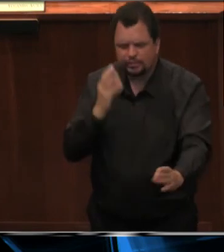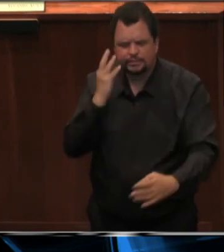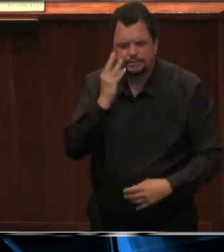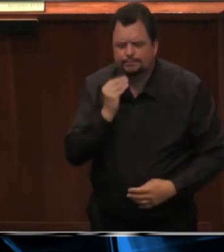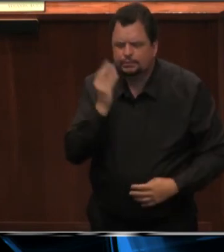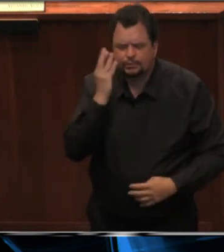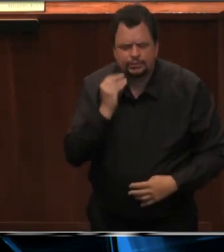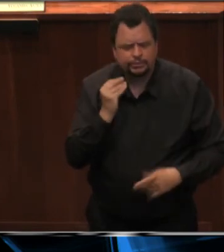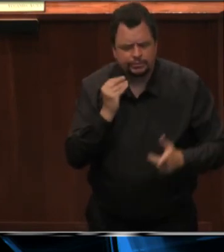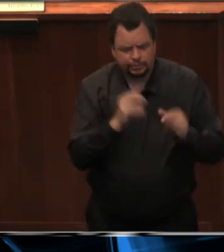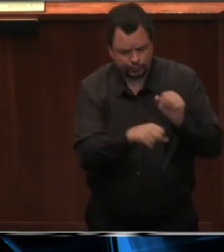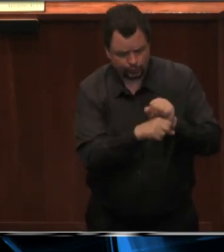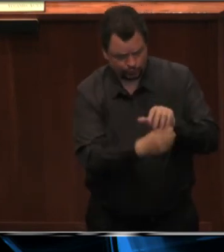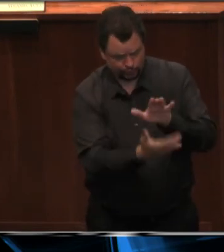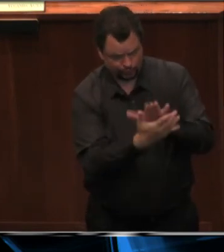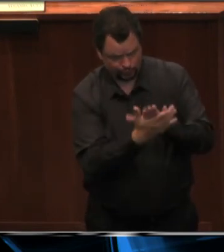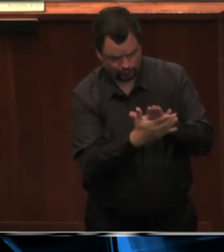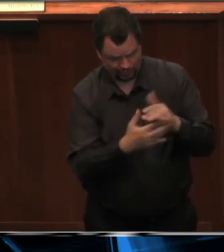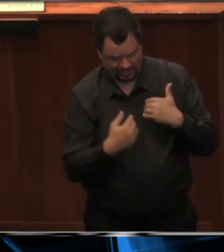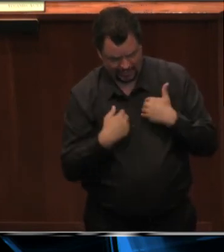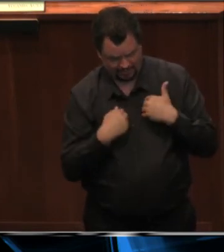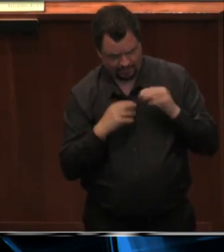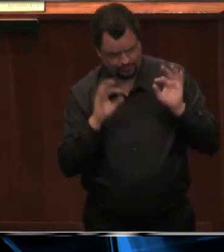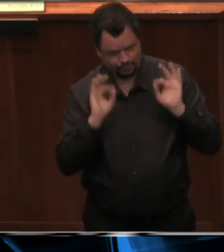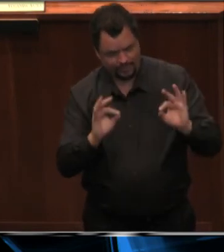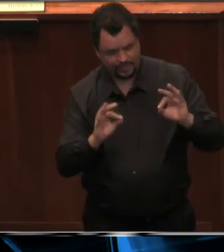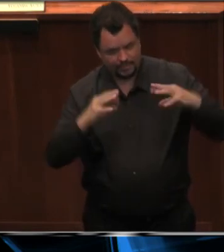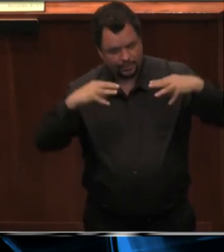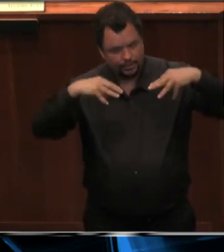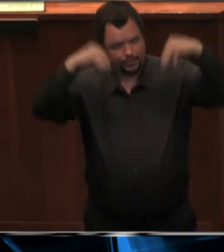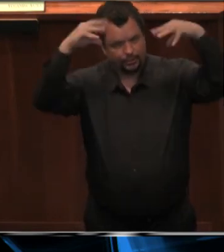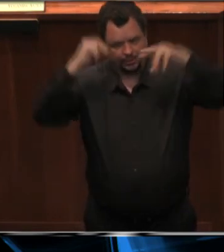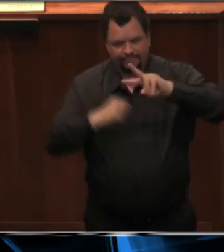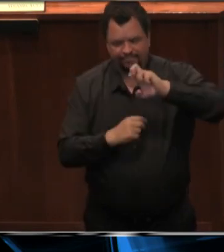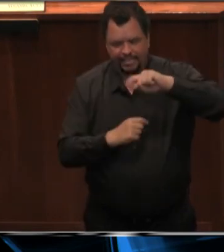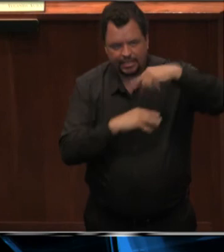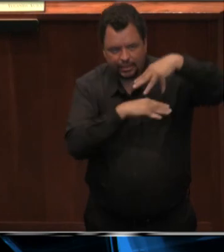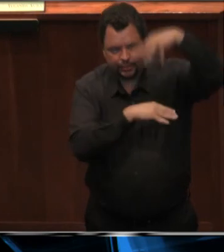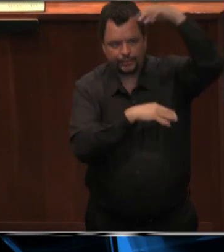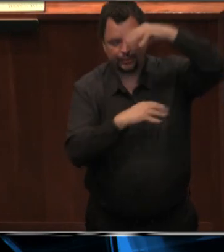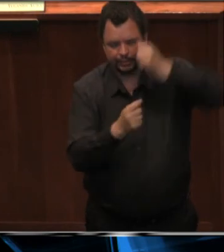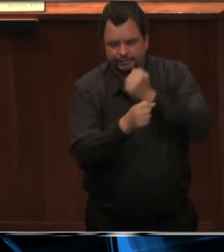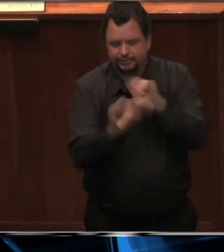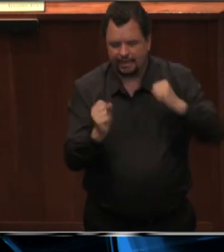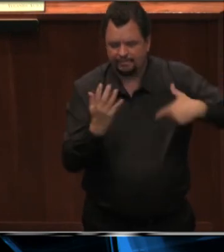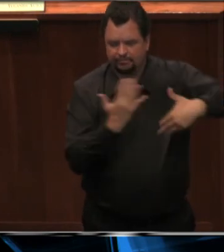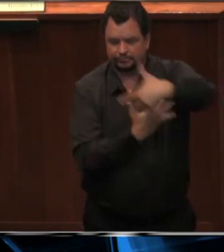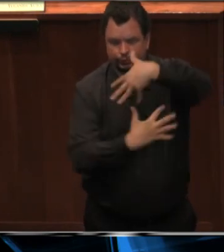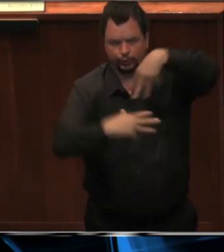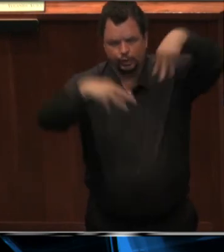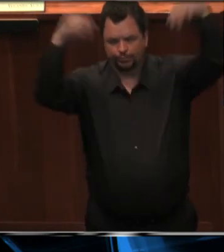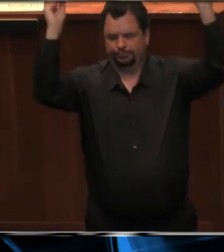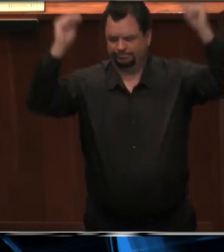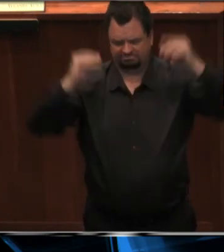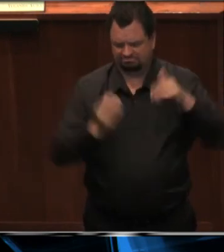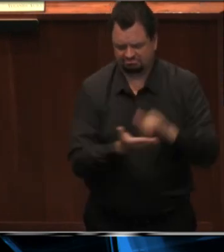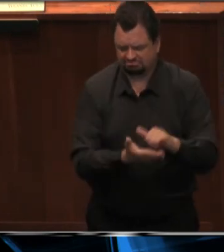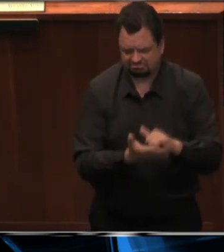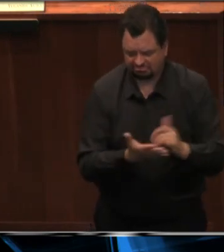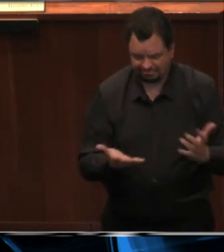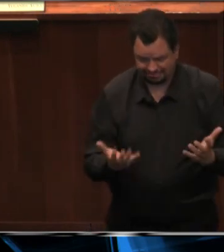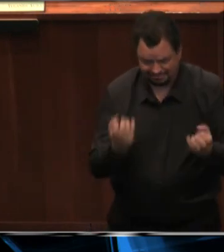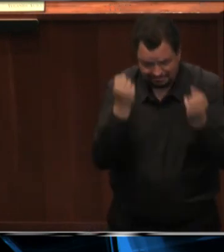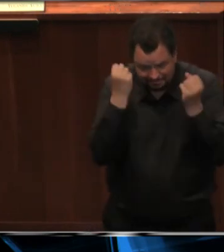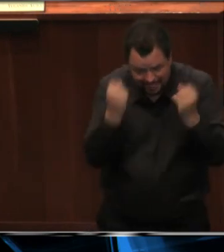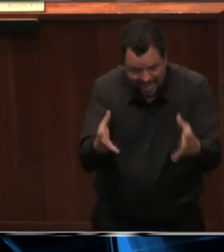In fact, half of our offices in the counseling center at the high school are inner offices and do not have windows. For